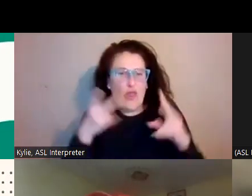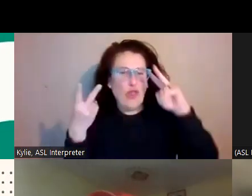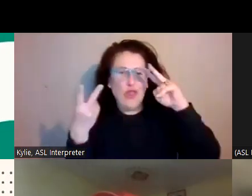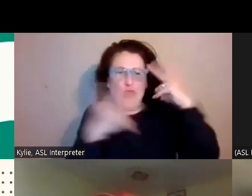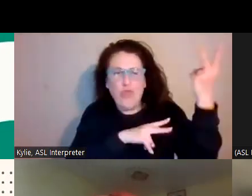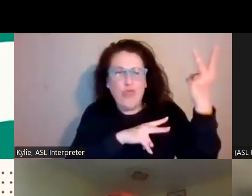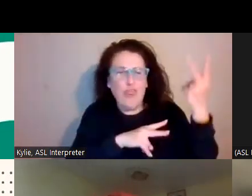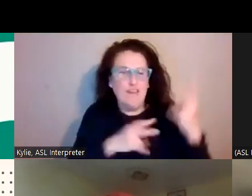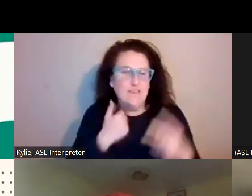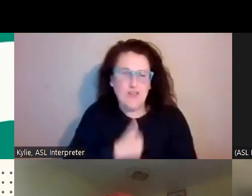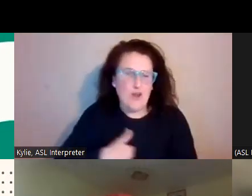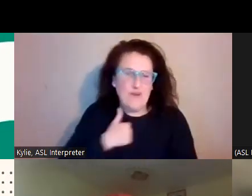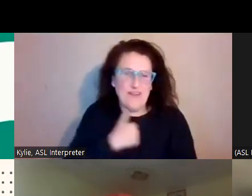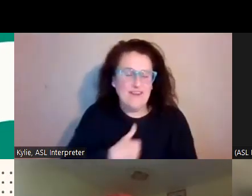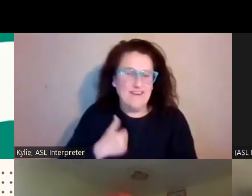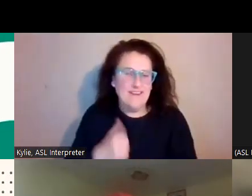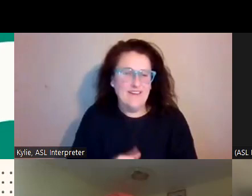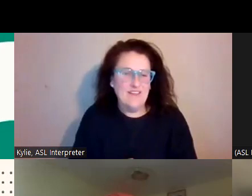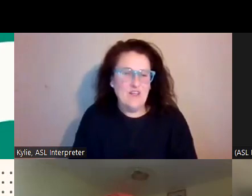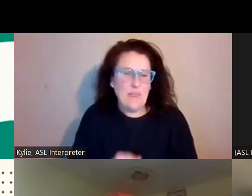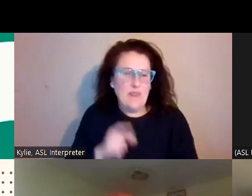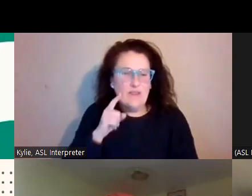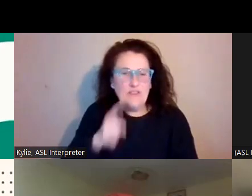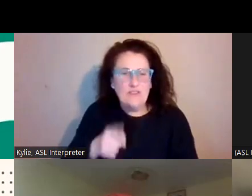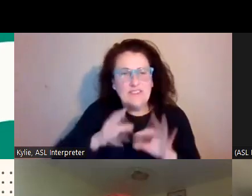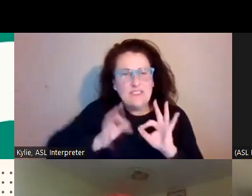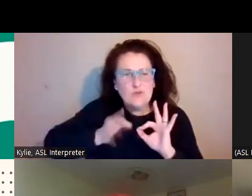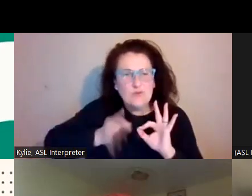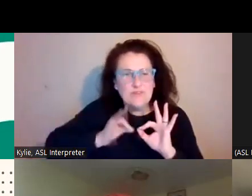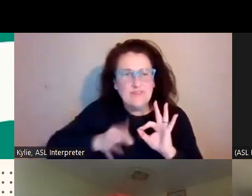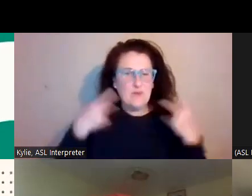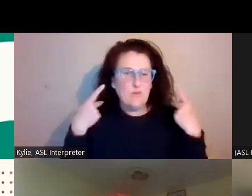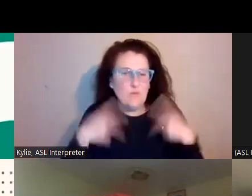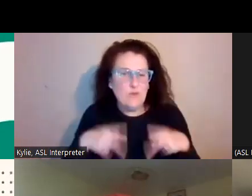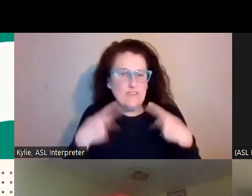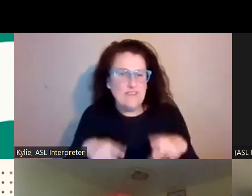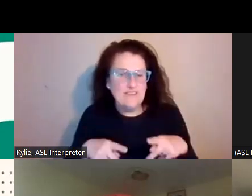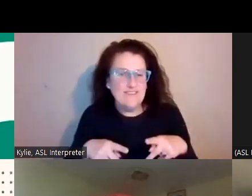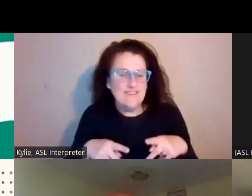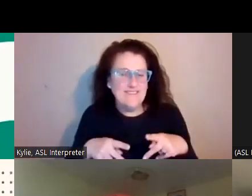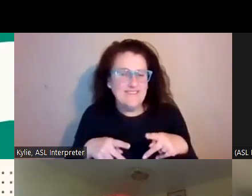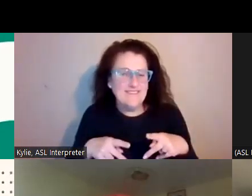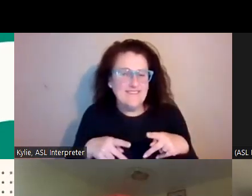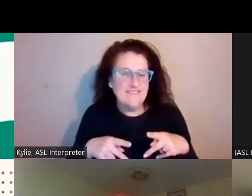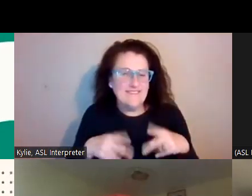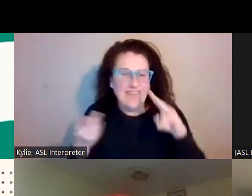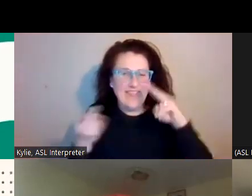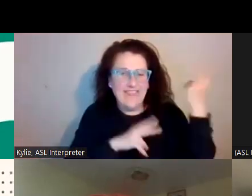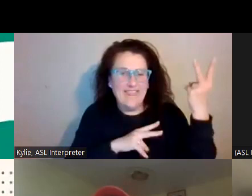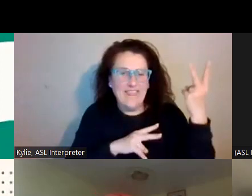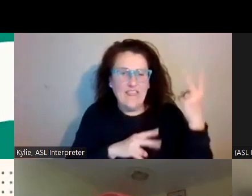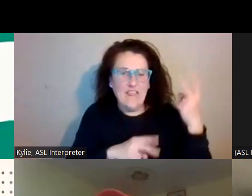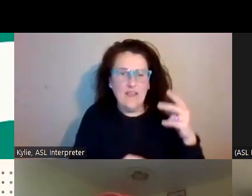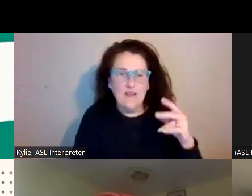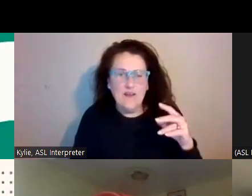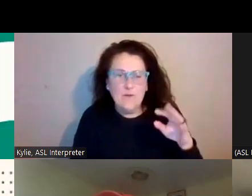you out and answer by email if that's the case. Thank you, Patricia. Karen, I do see your